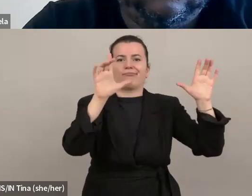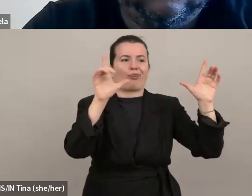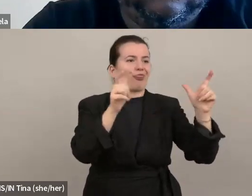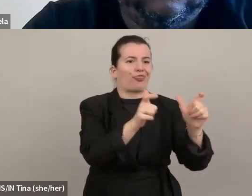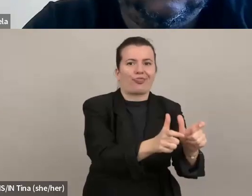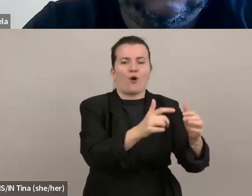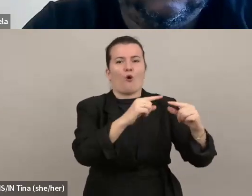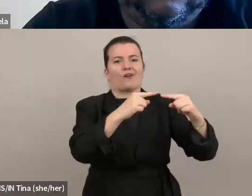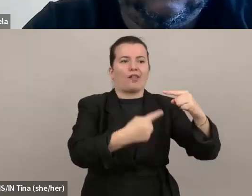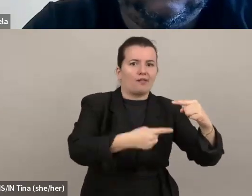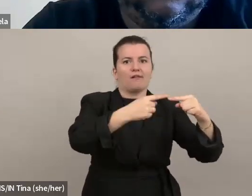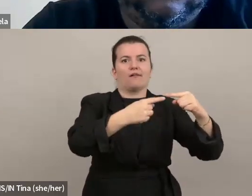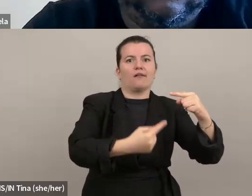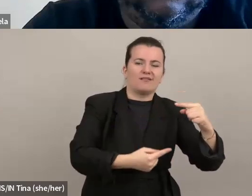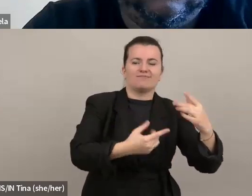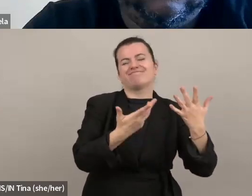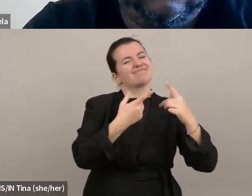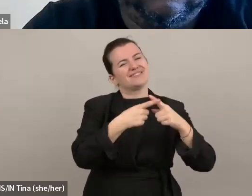we hope in a way